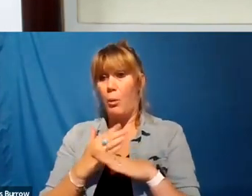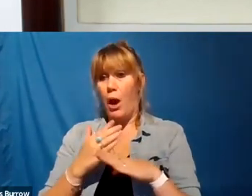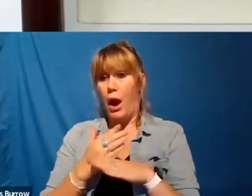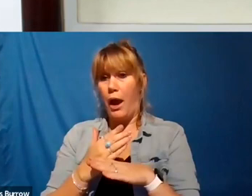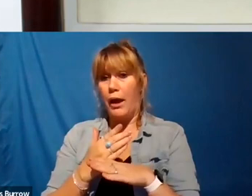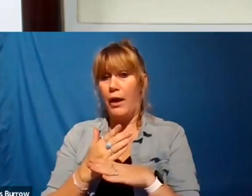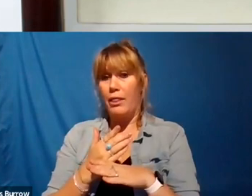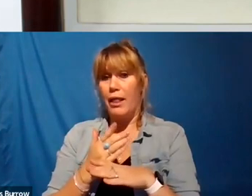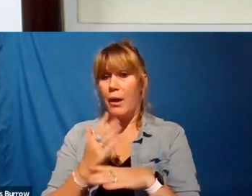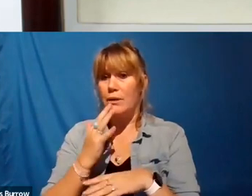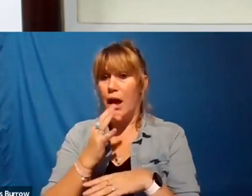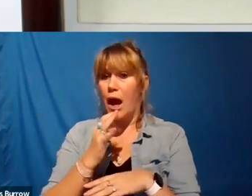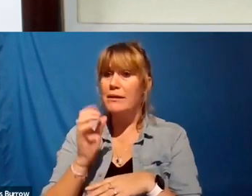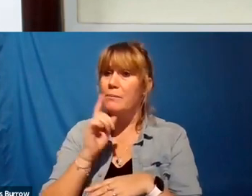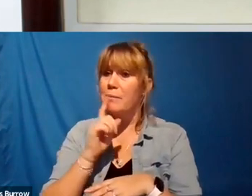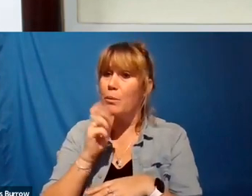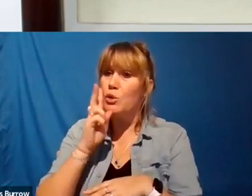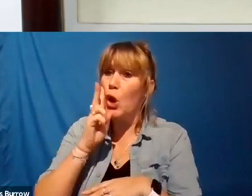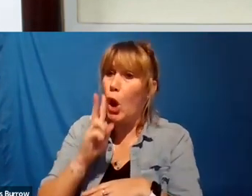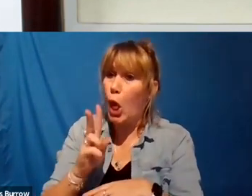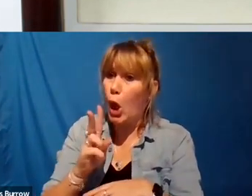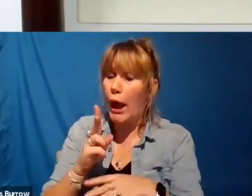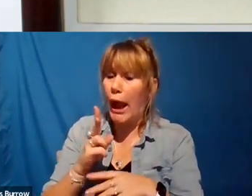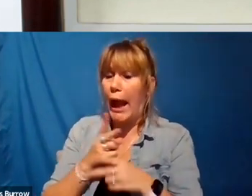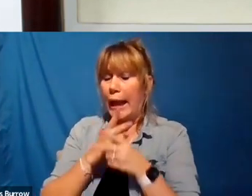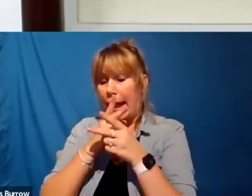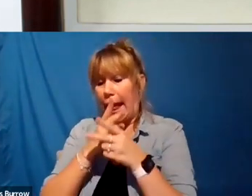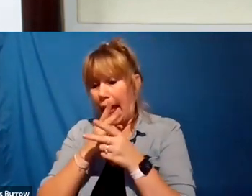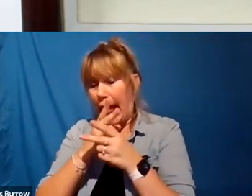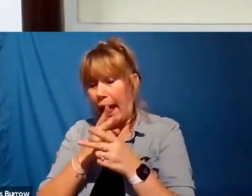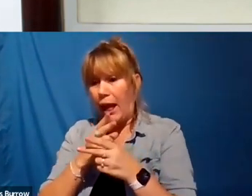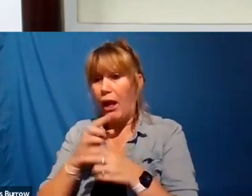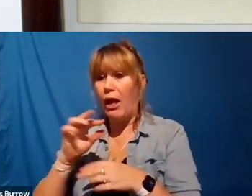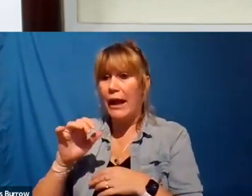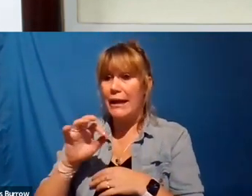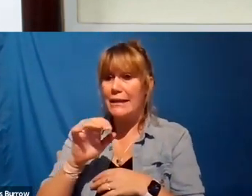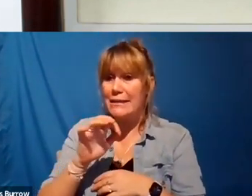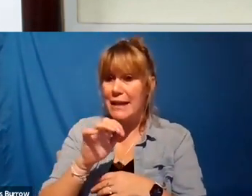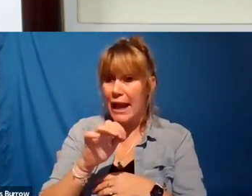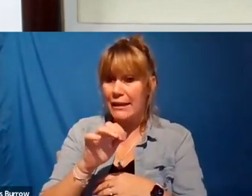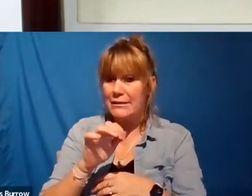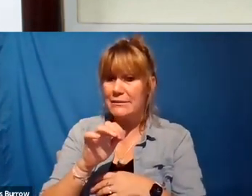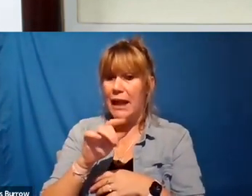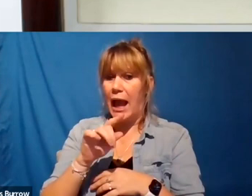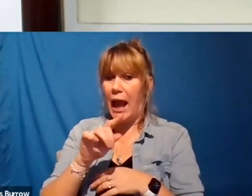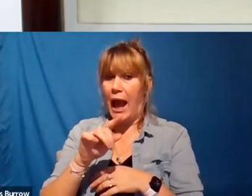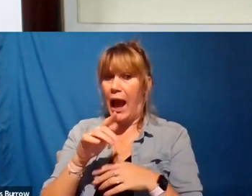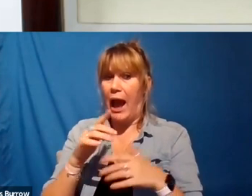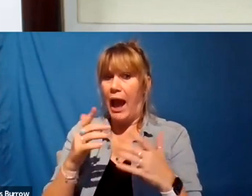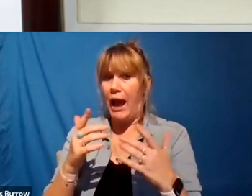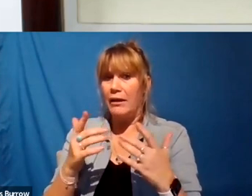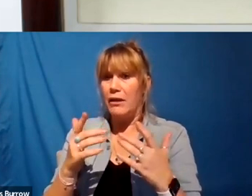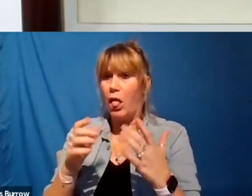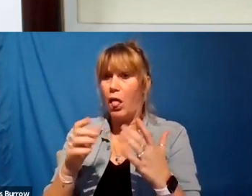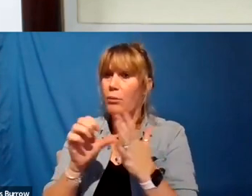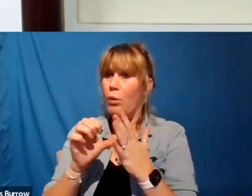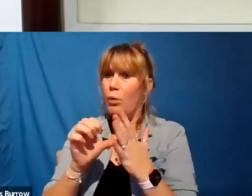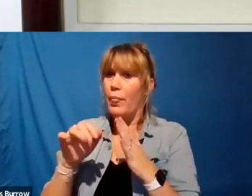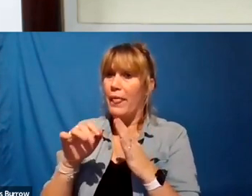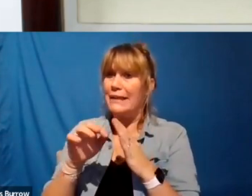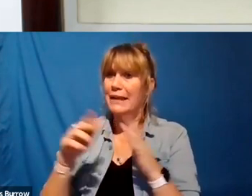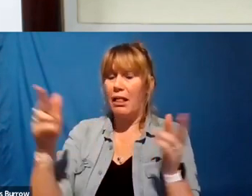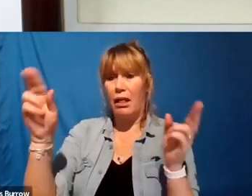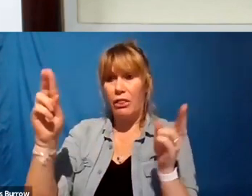look at and care about insects and getting them to care about the insect apocalypse that we're already living through.